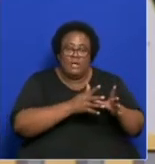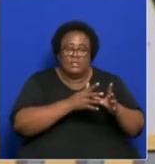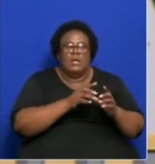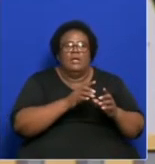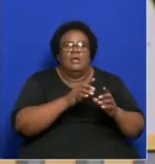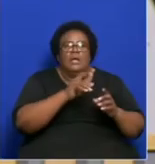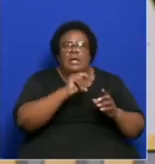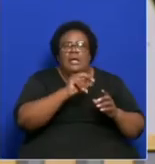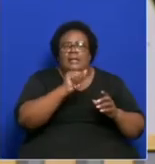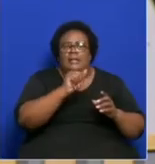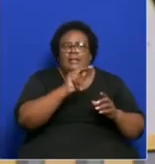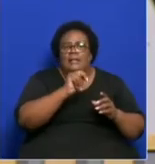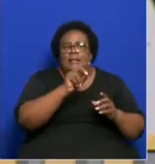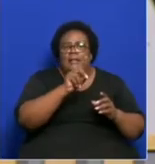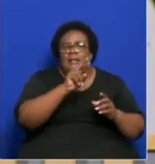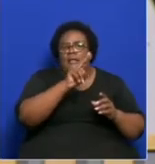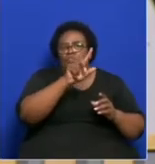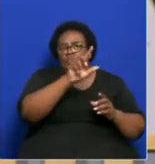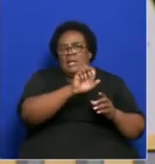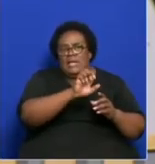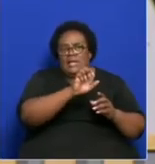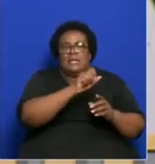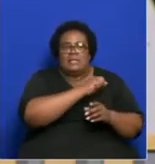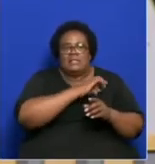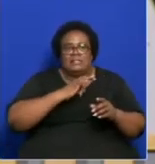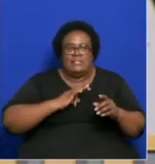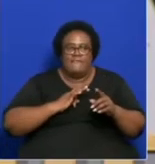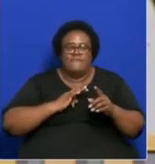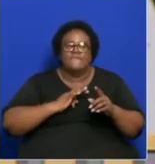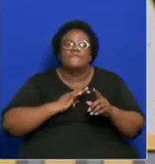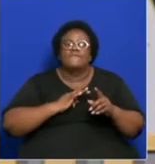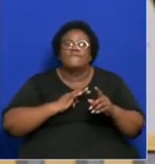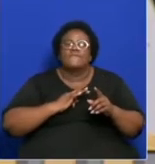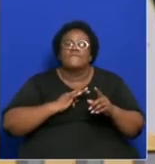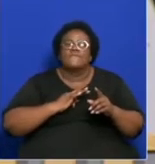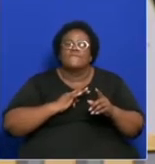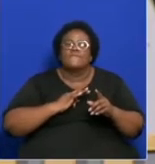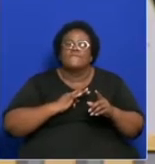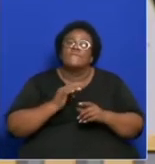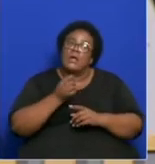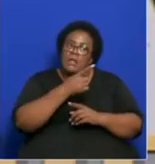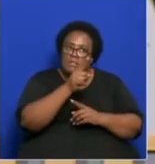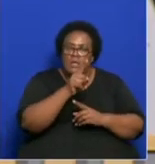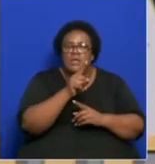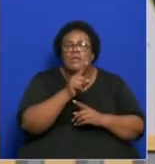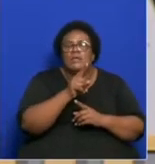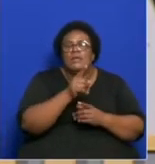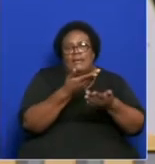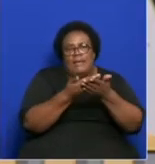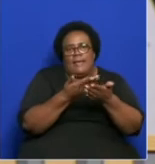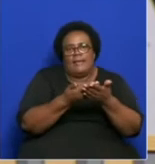staff who have got that function on the subsystem.